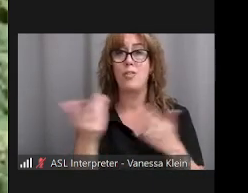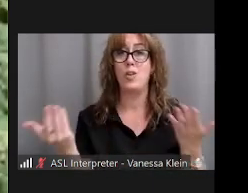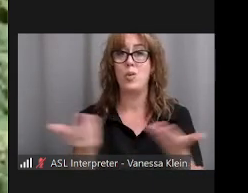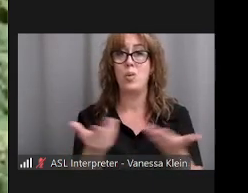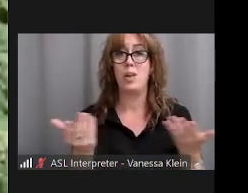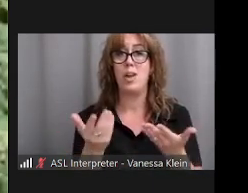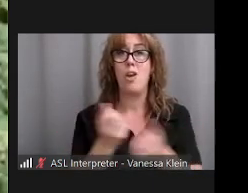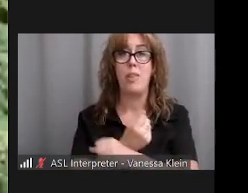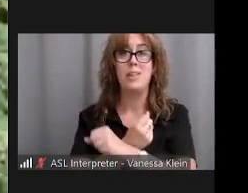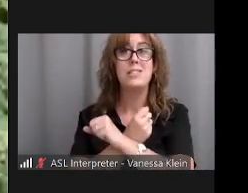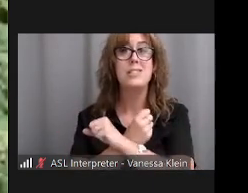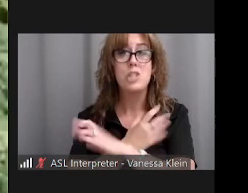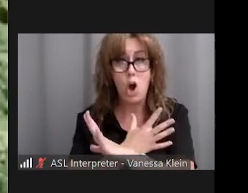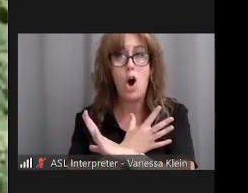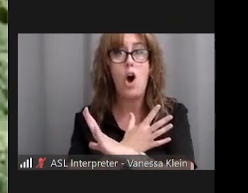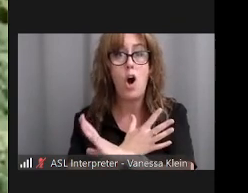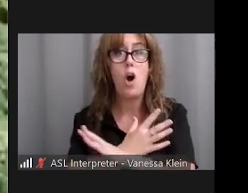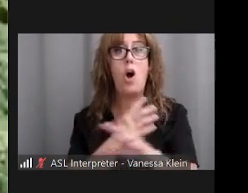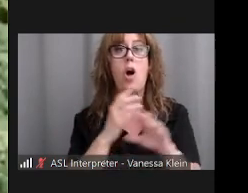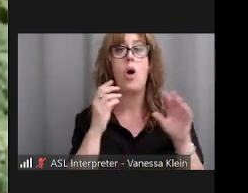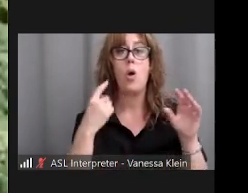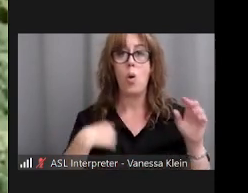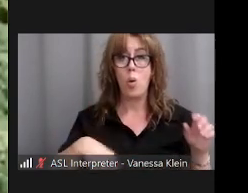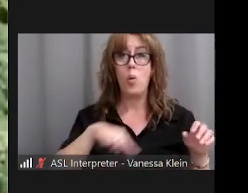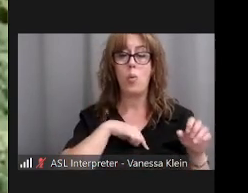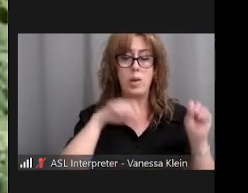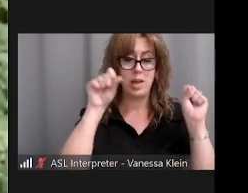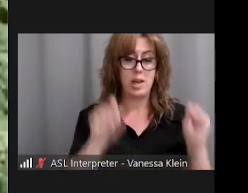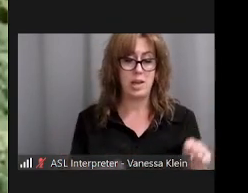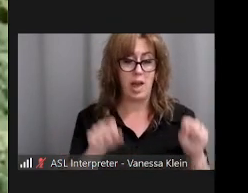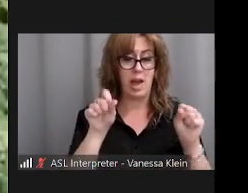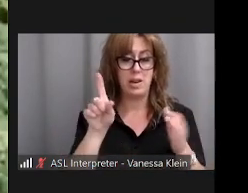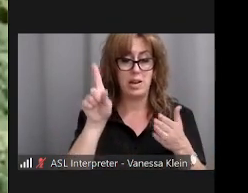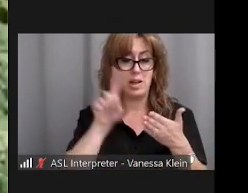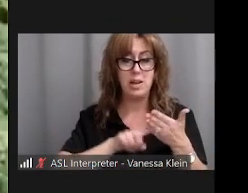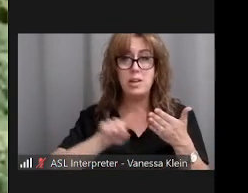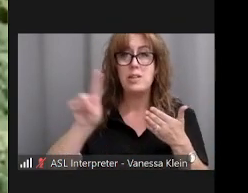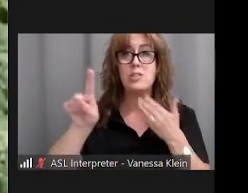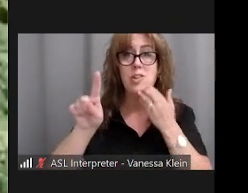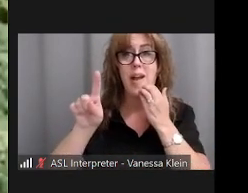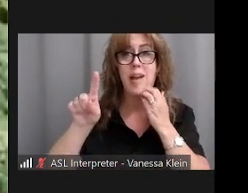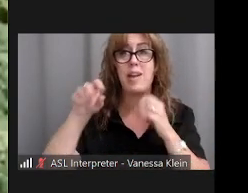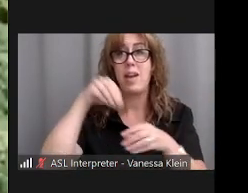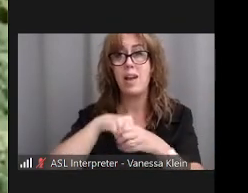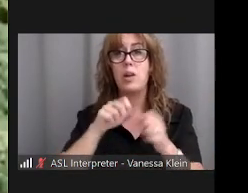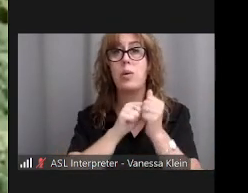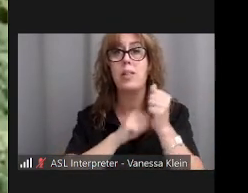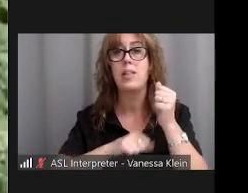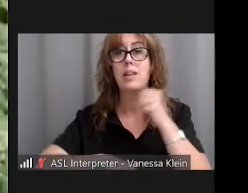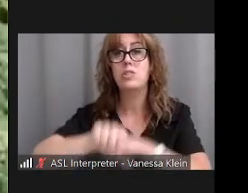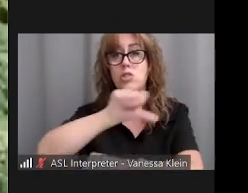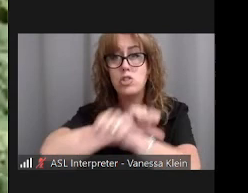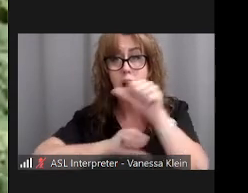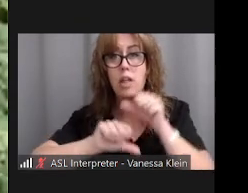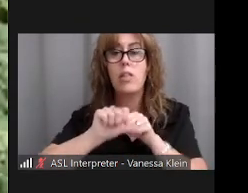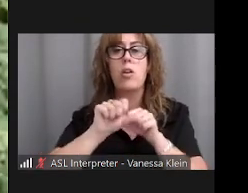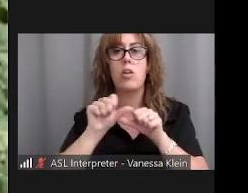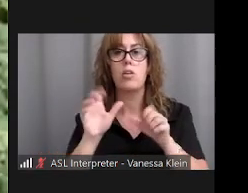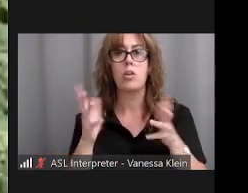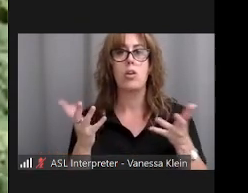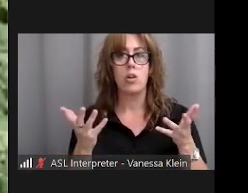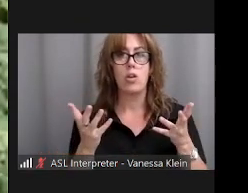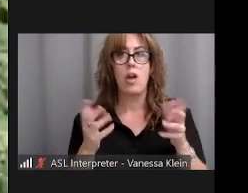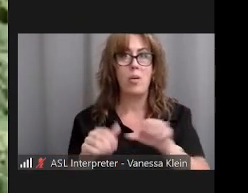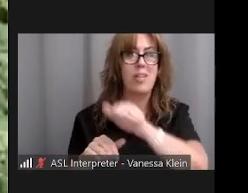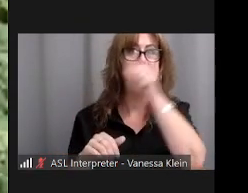that we can just check in on where we are at in our steady climb with each other and with artists alike. So